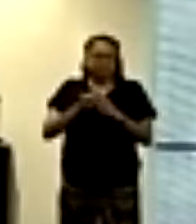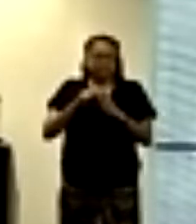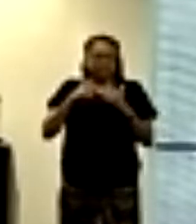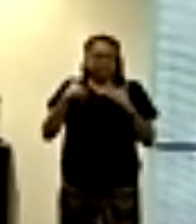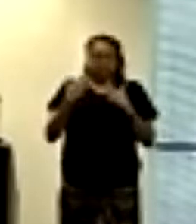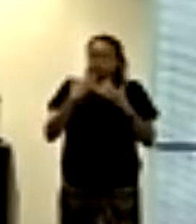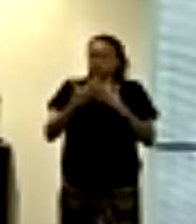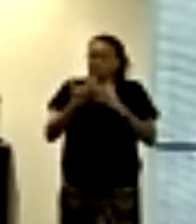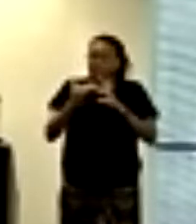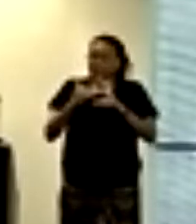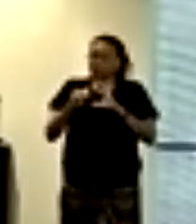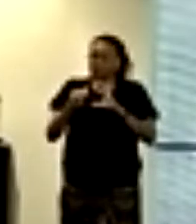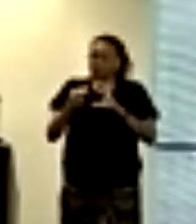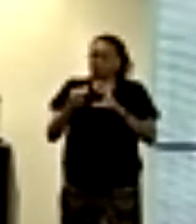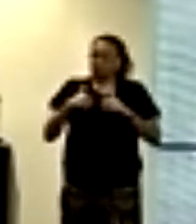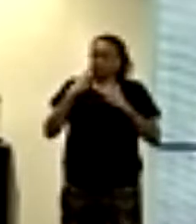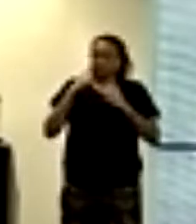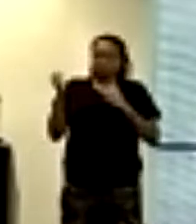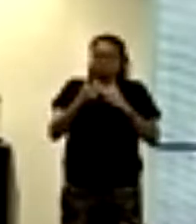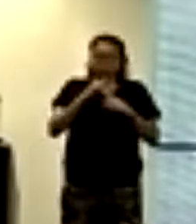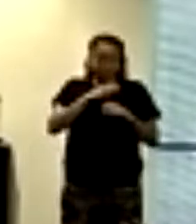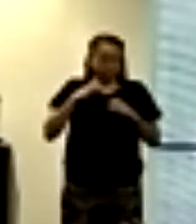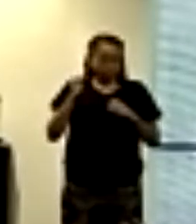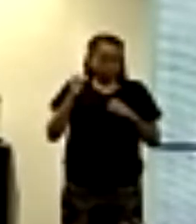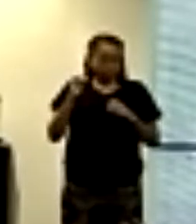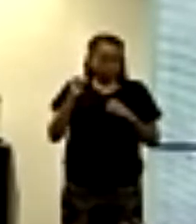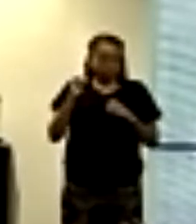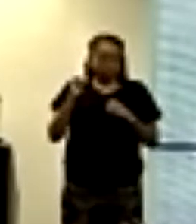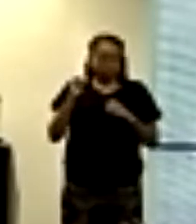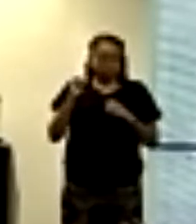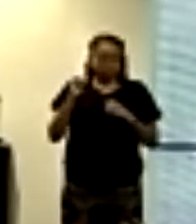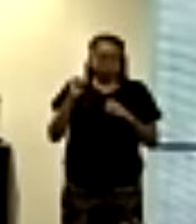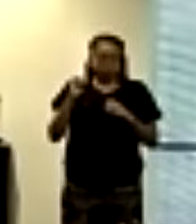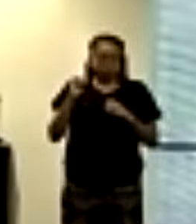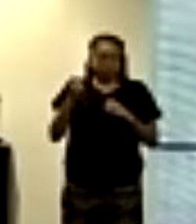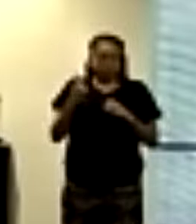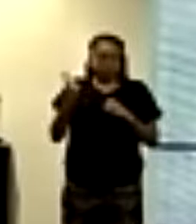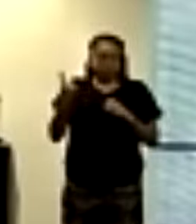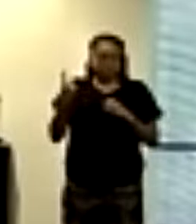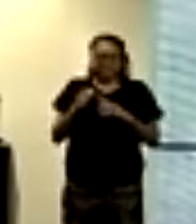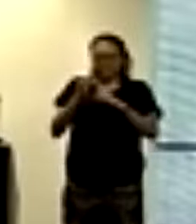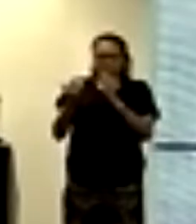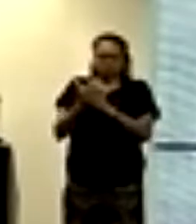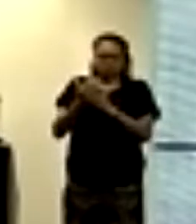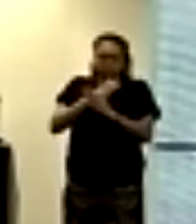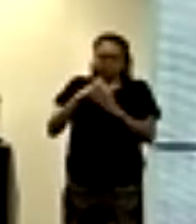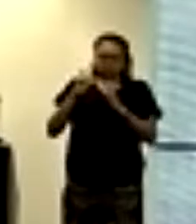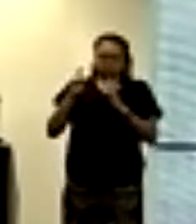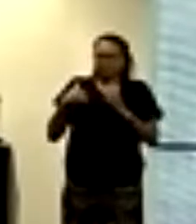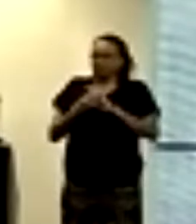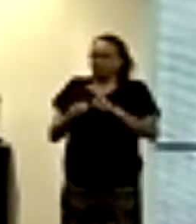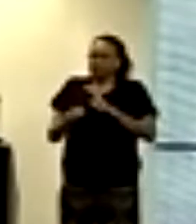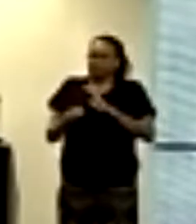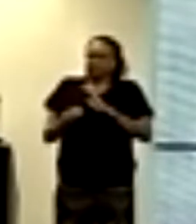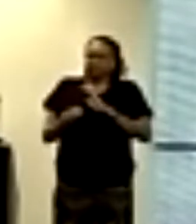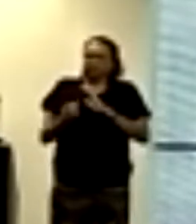good email addresses for all the commissioners. So everyone, except for the new commissioners, should have a copy of